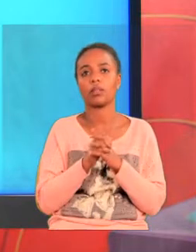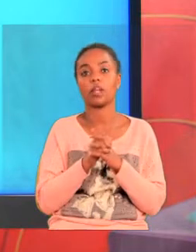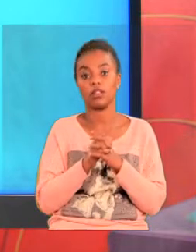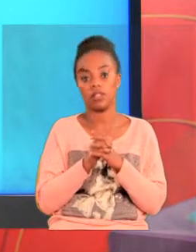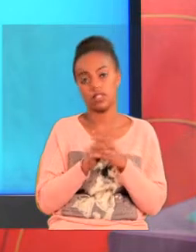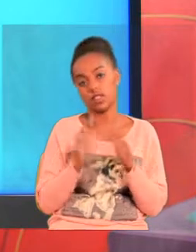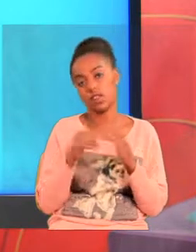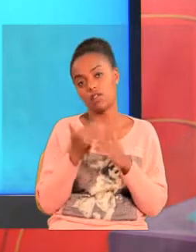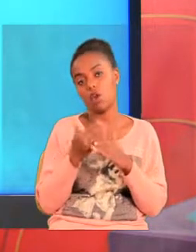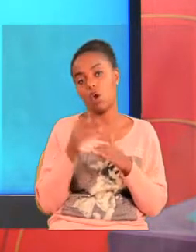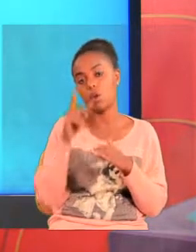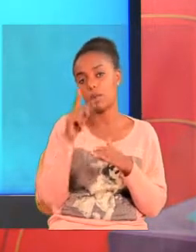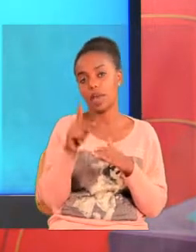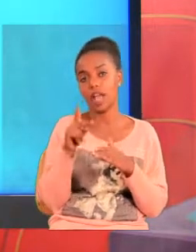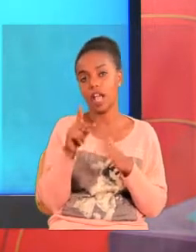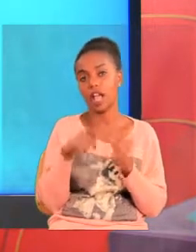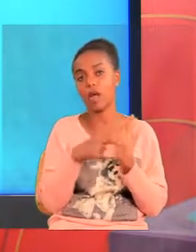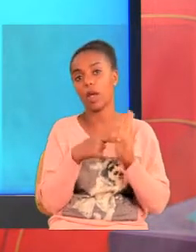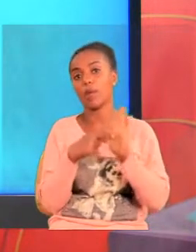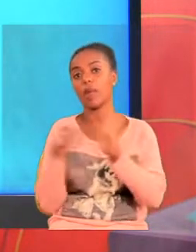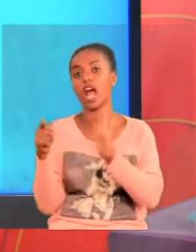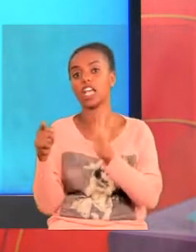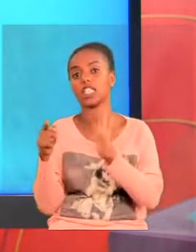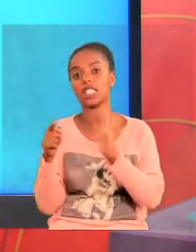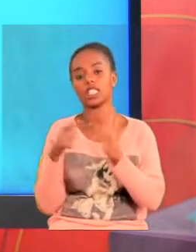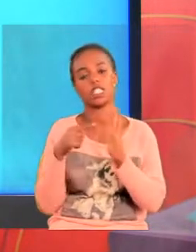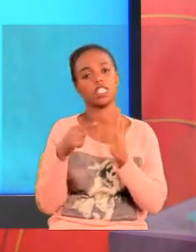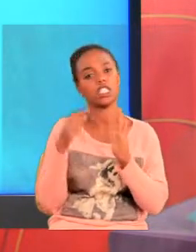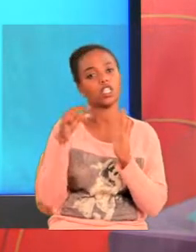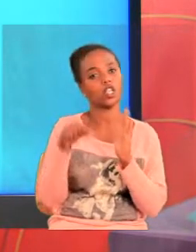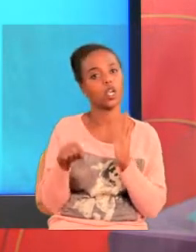P implies Q.